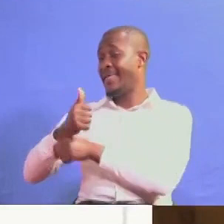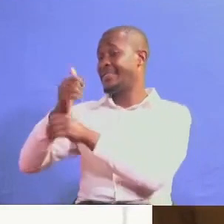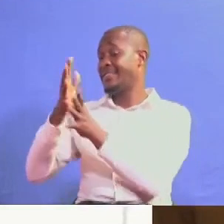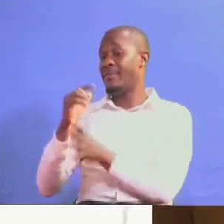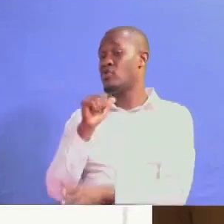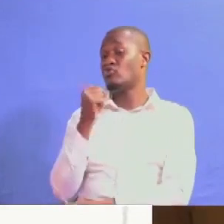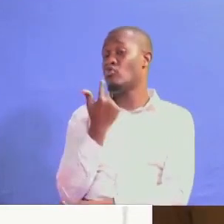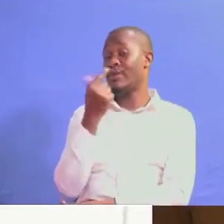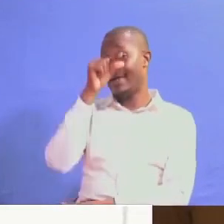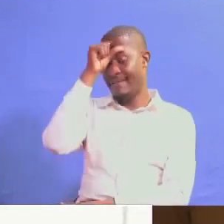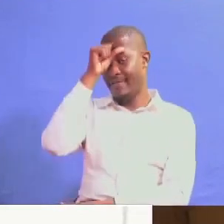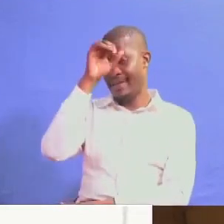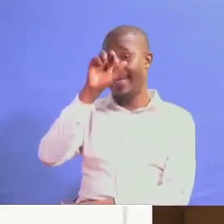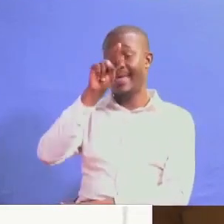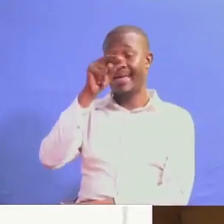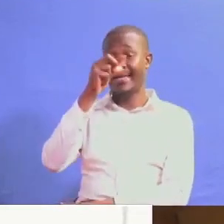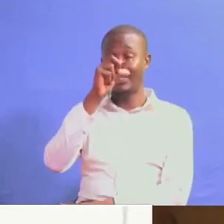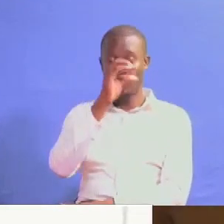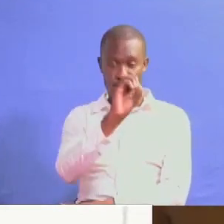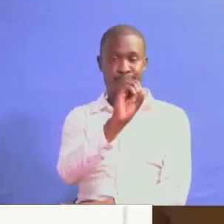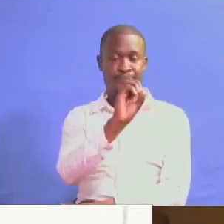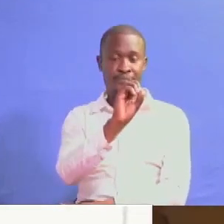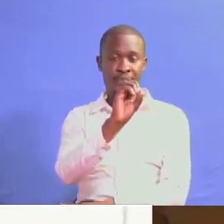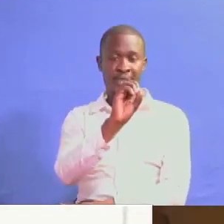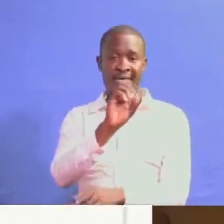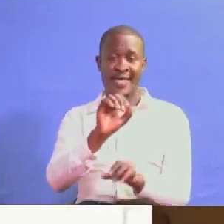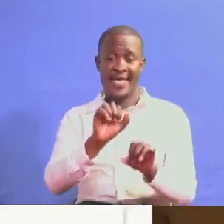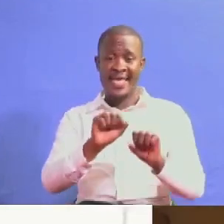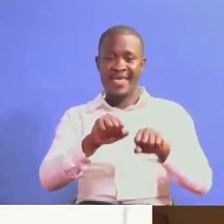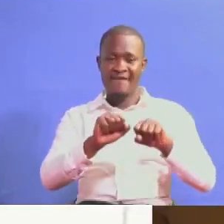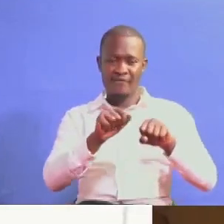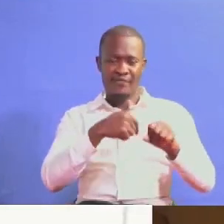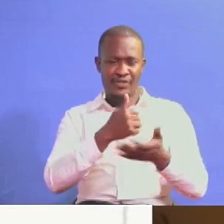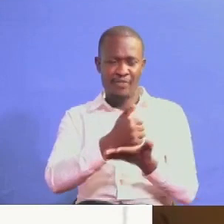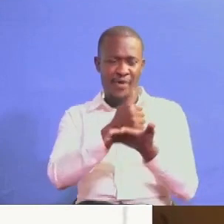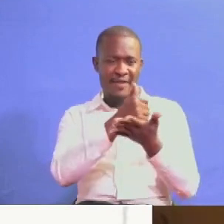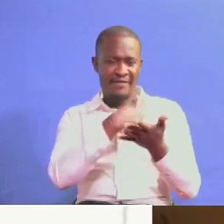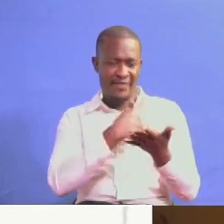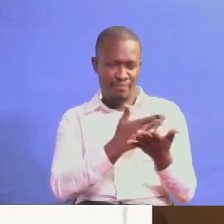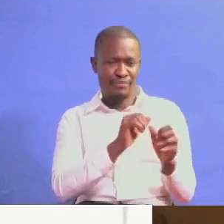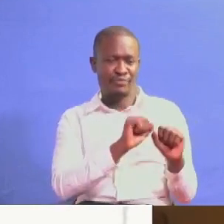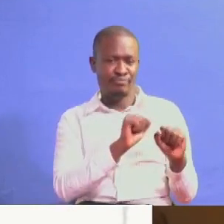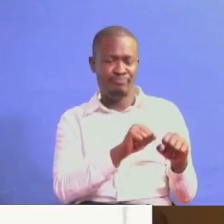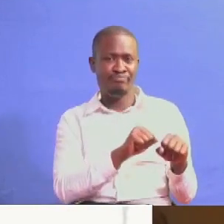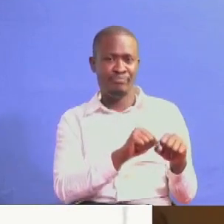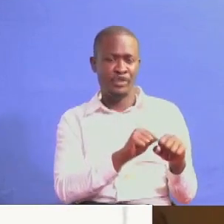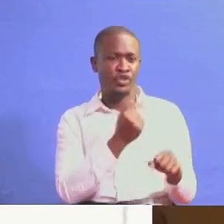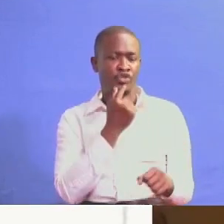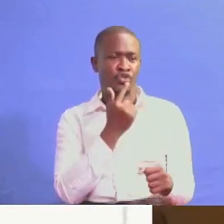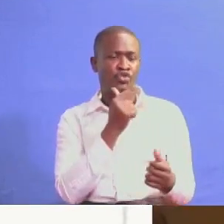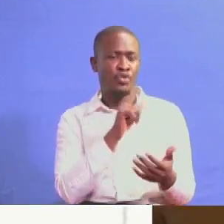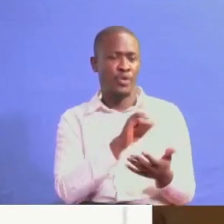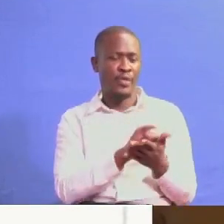pekee, kuna NGOs, non-governmental, kama wanaweza saidia watu wasaidike sana, so that